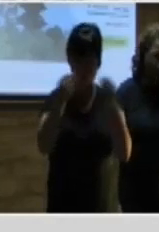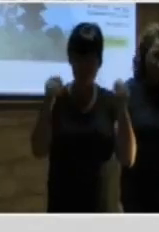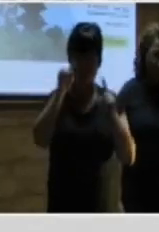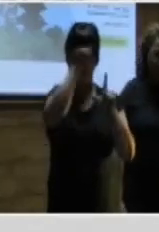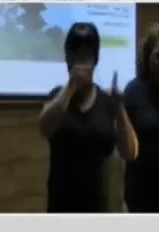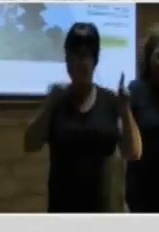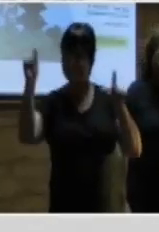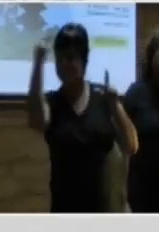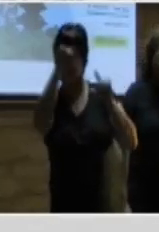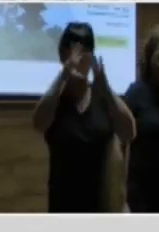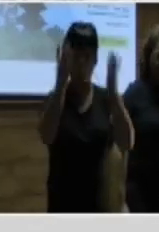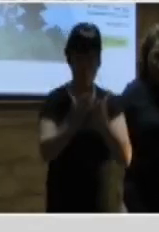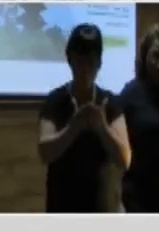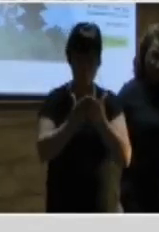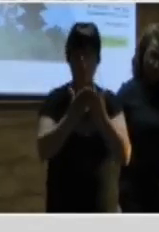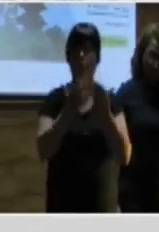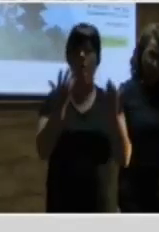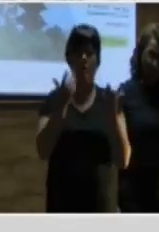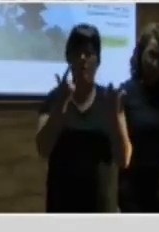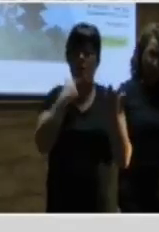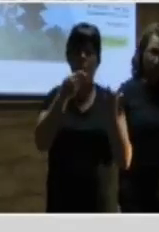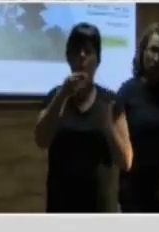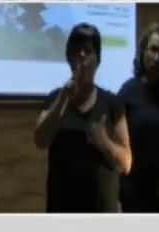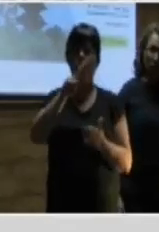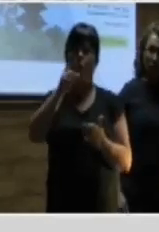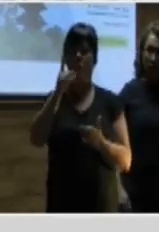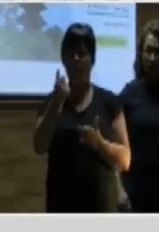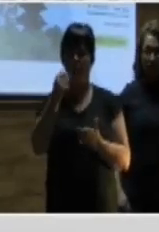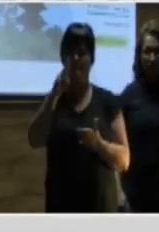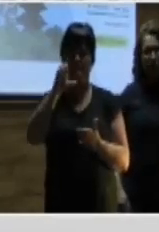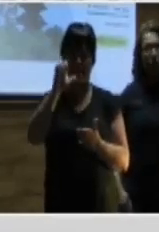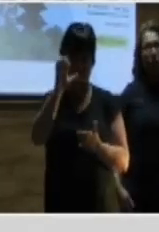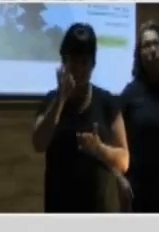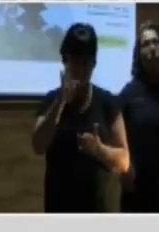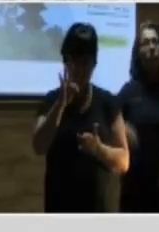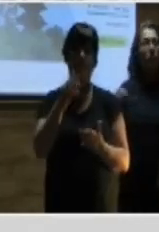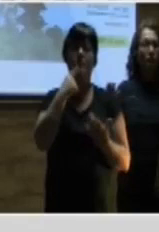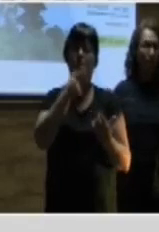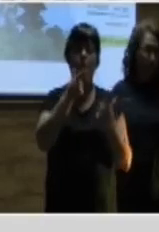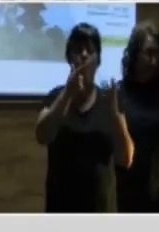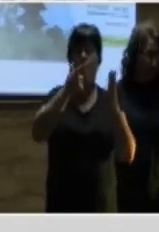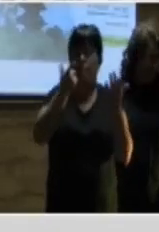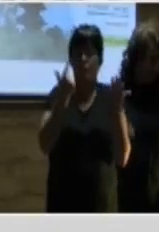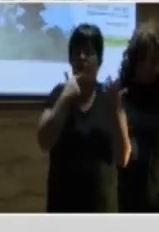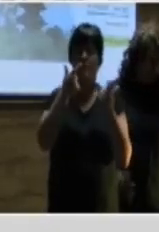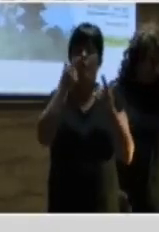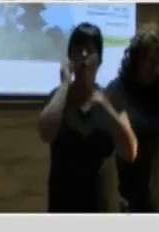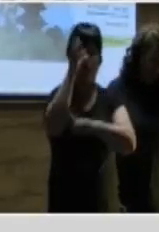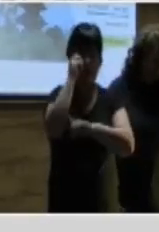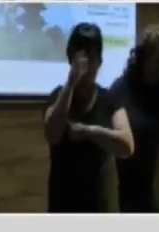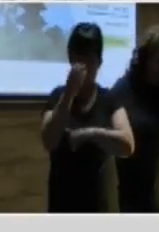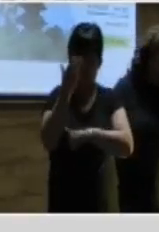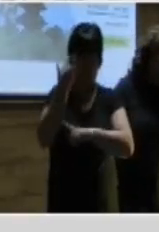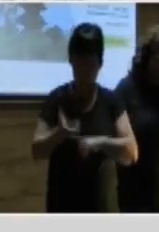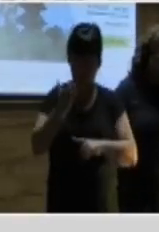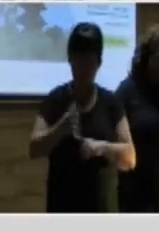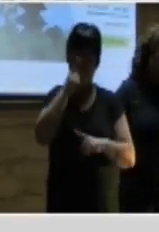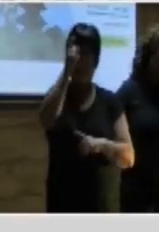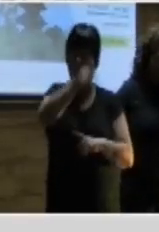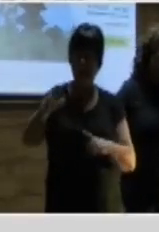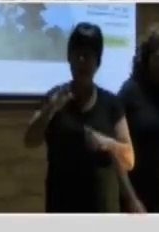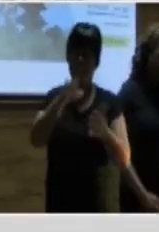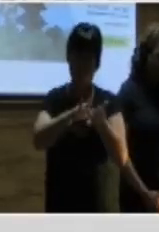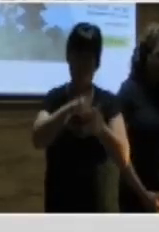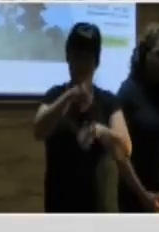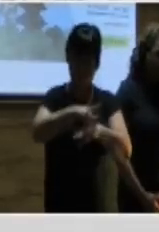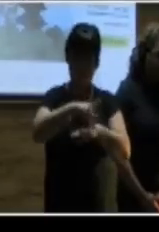Japan. Our conferences are unique in the way that people with dementia talk. And I want to see that, and I didn't see